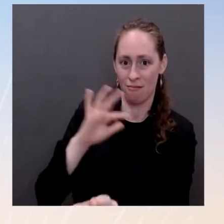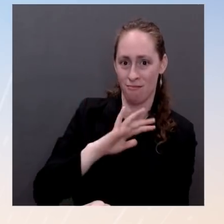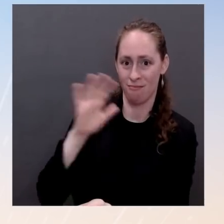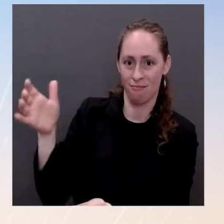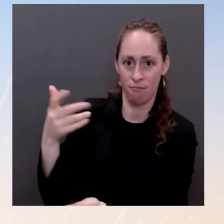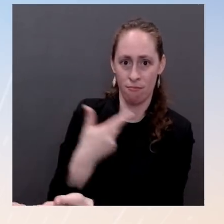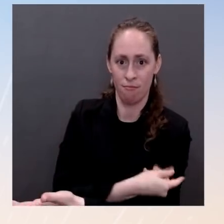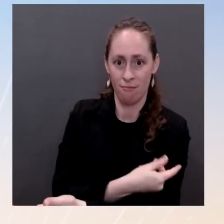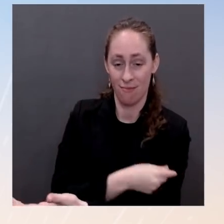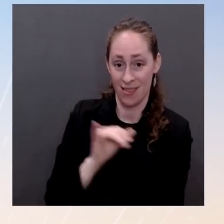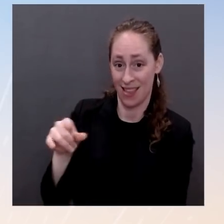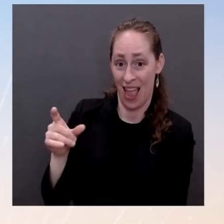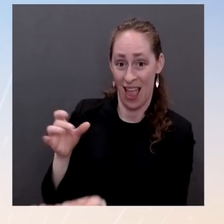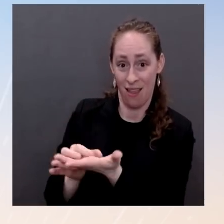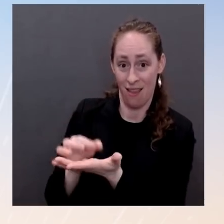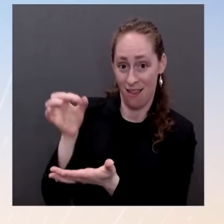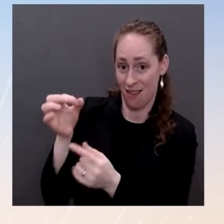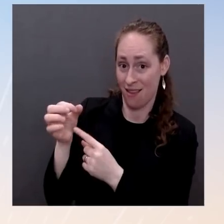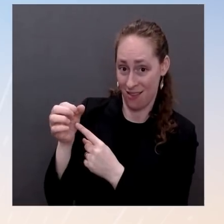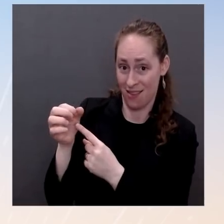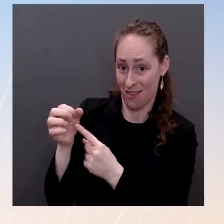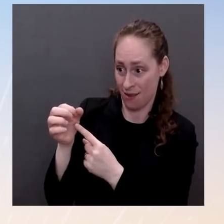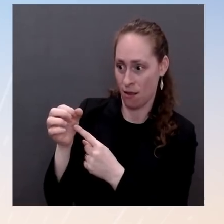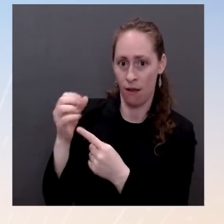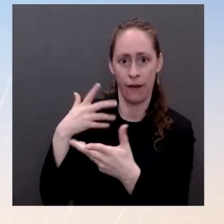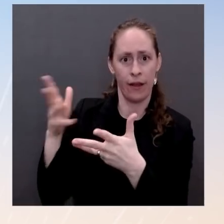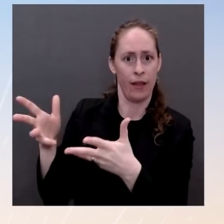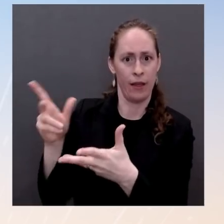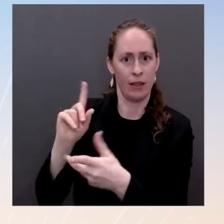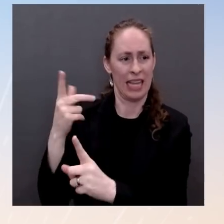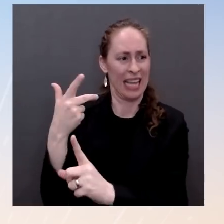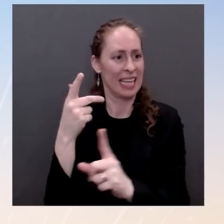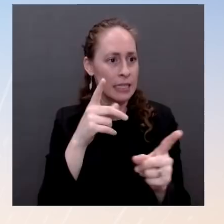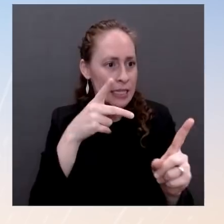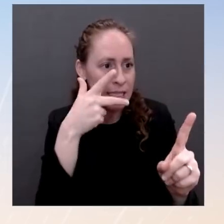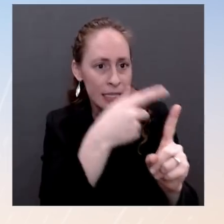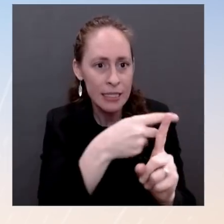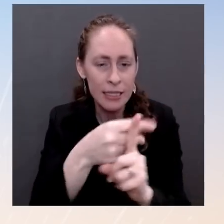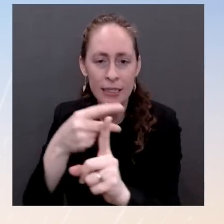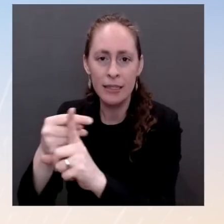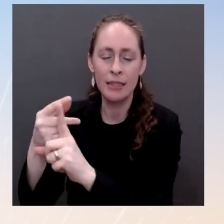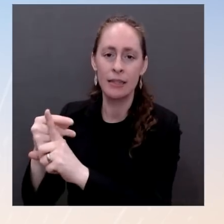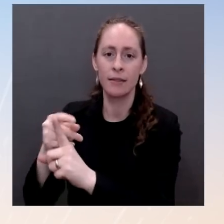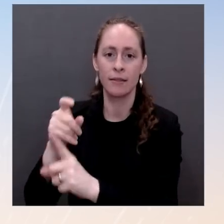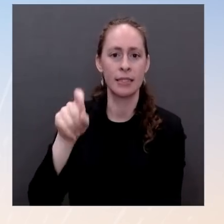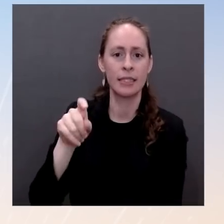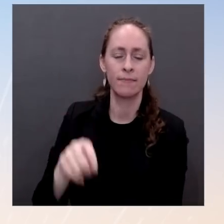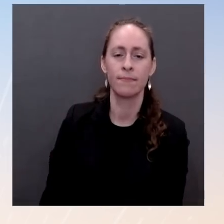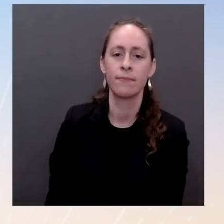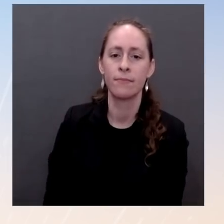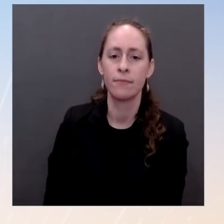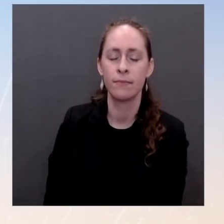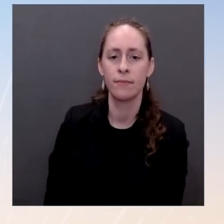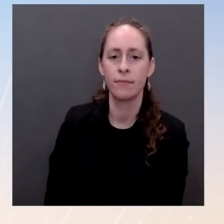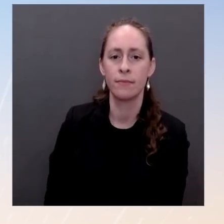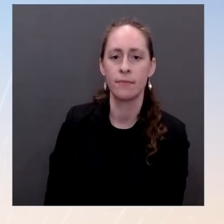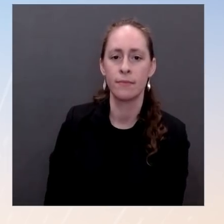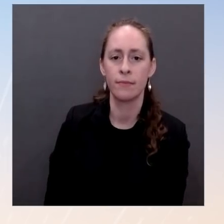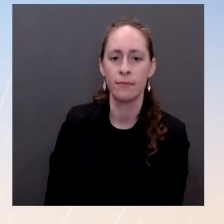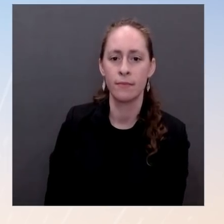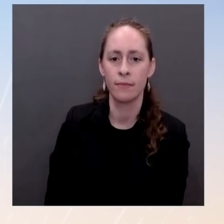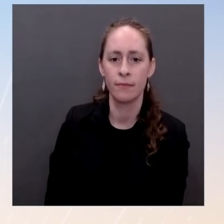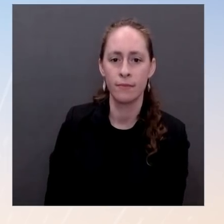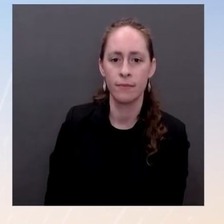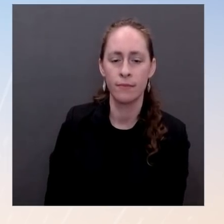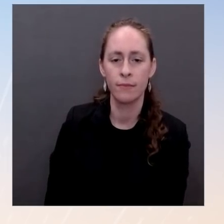may be facing to increase vaccination. And this is a big part of the focus of Ambassador Power and USAID's Global Vaccination Initiative. But part